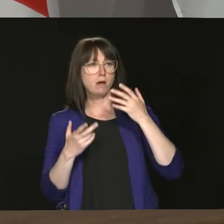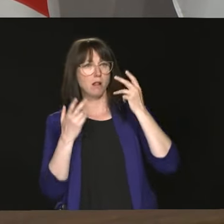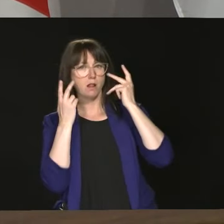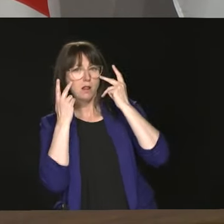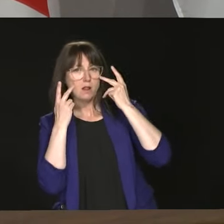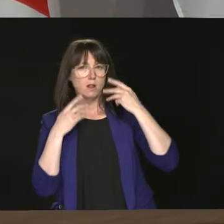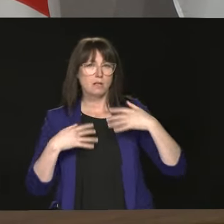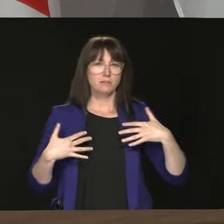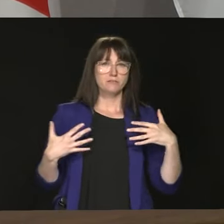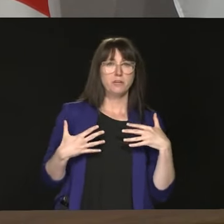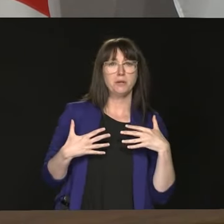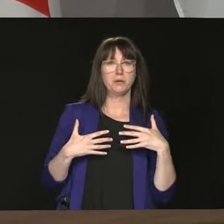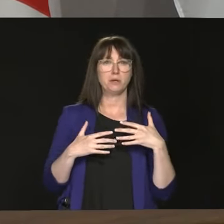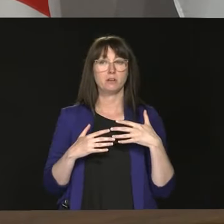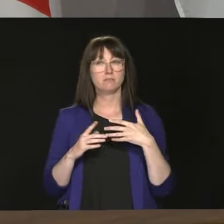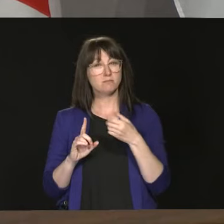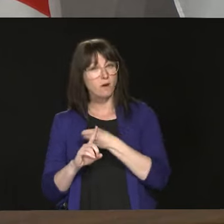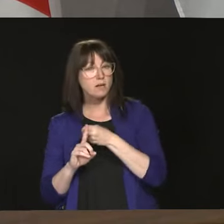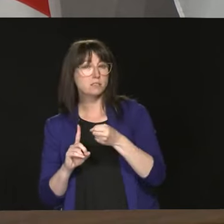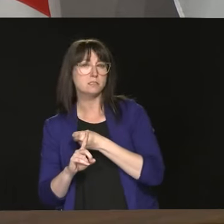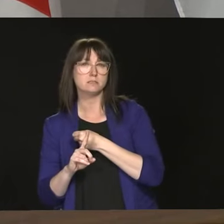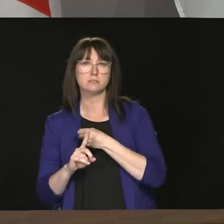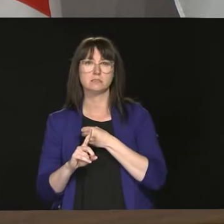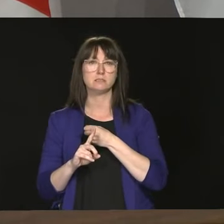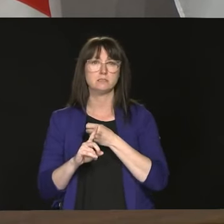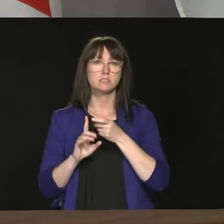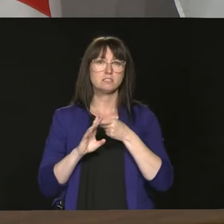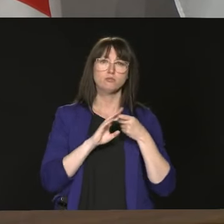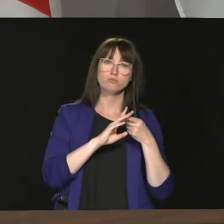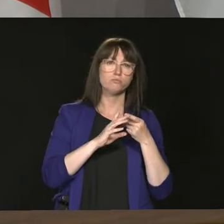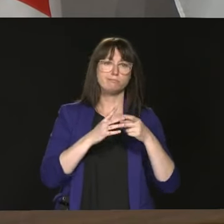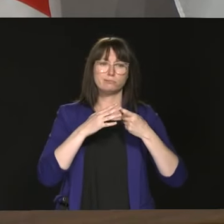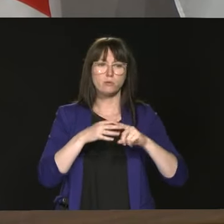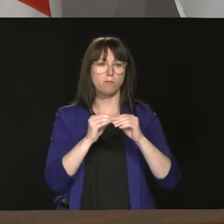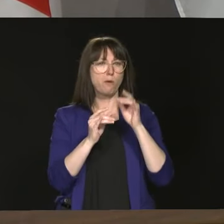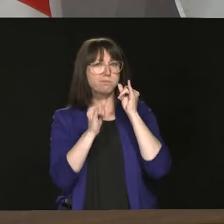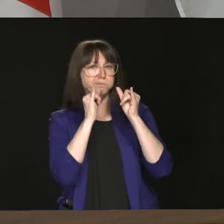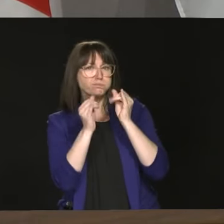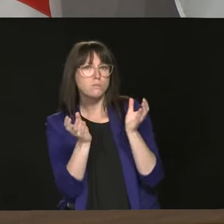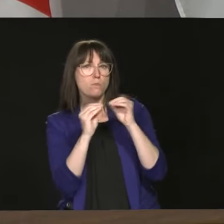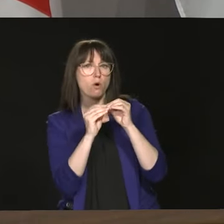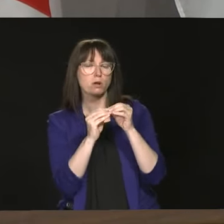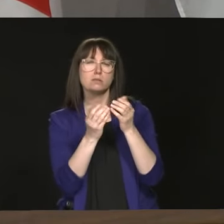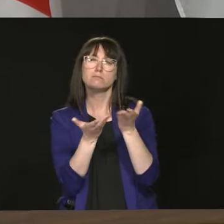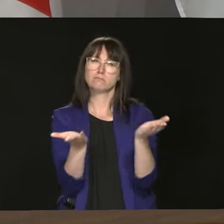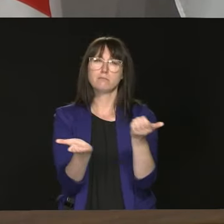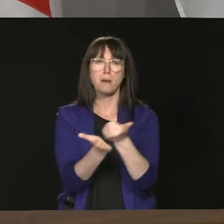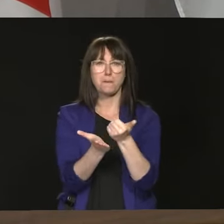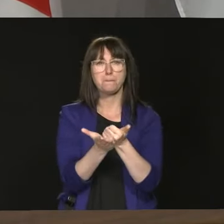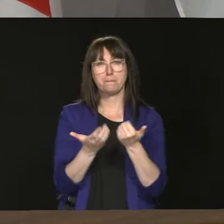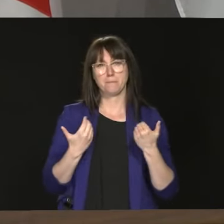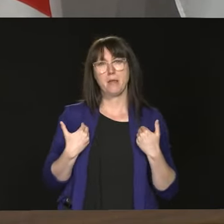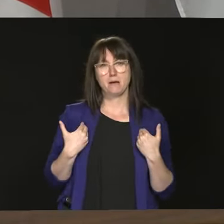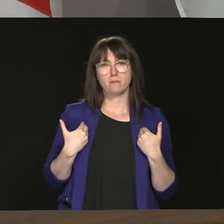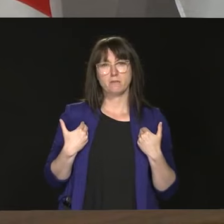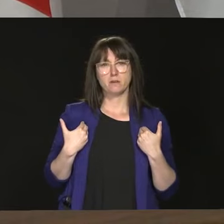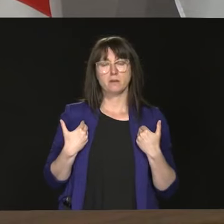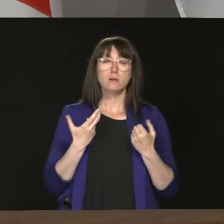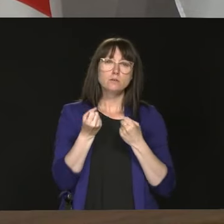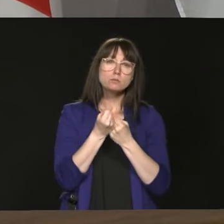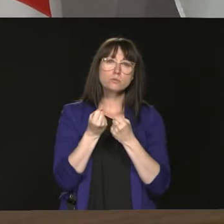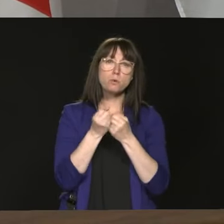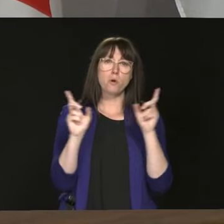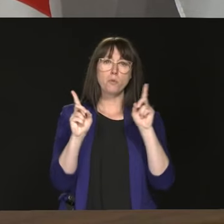violence, problematic substance use, or other concerns, there's help. You can find a full range of supports through our new Wellness